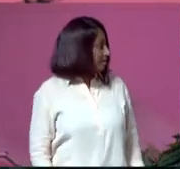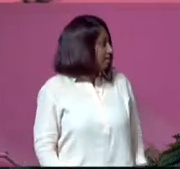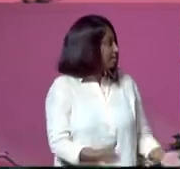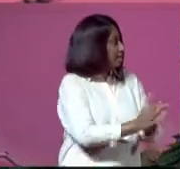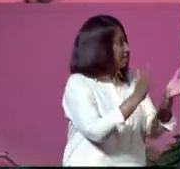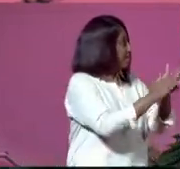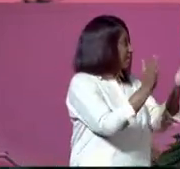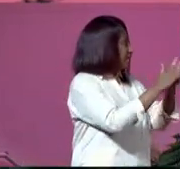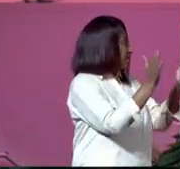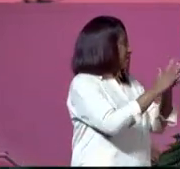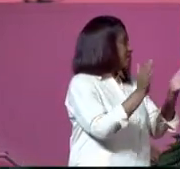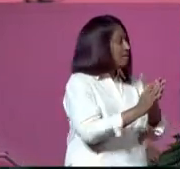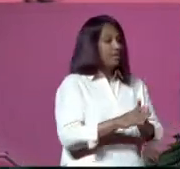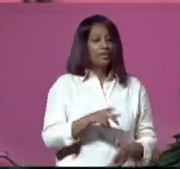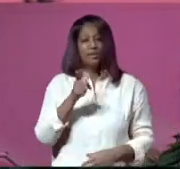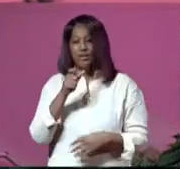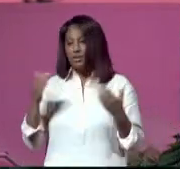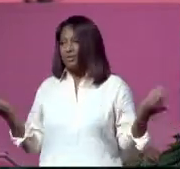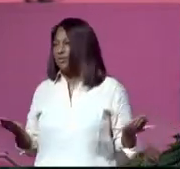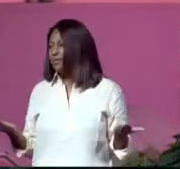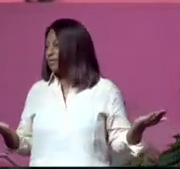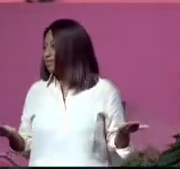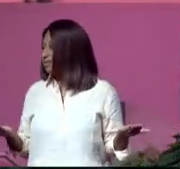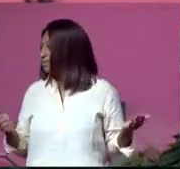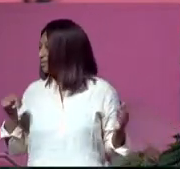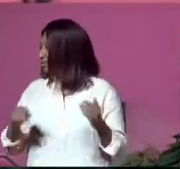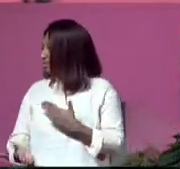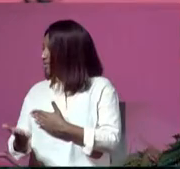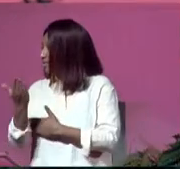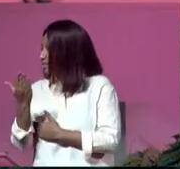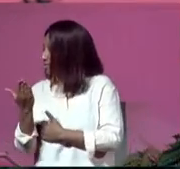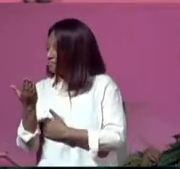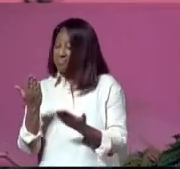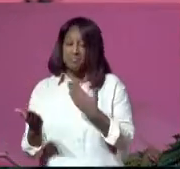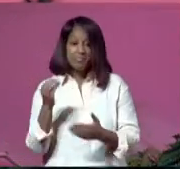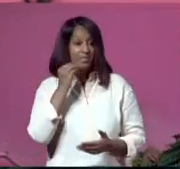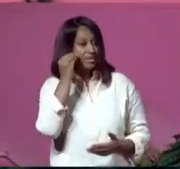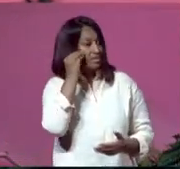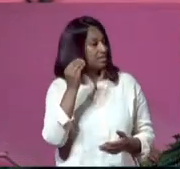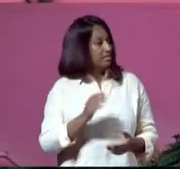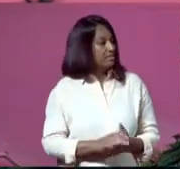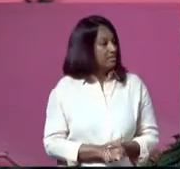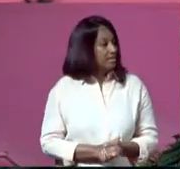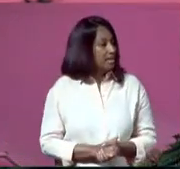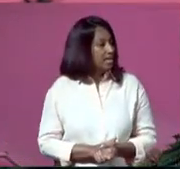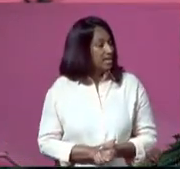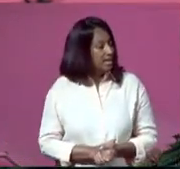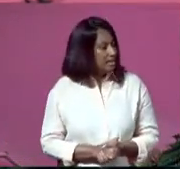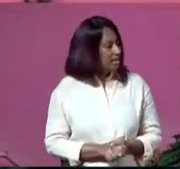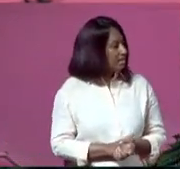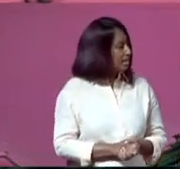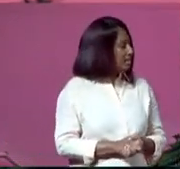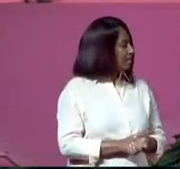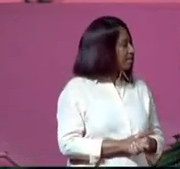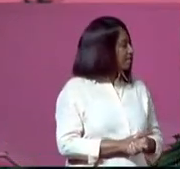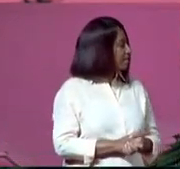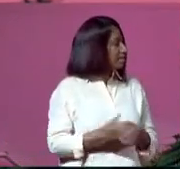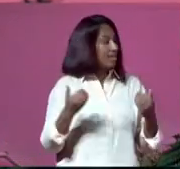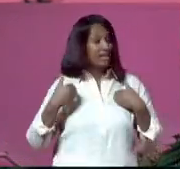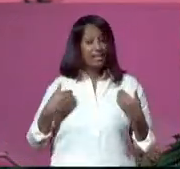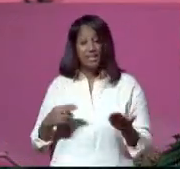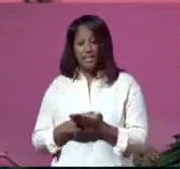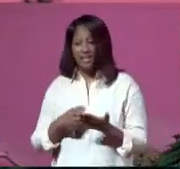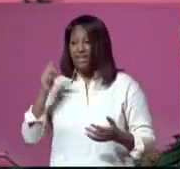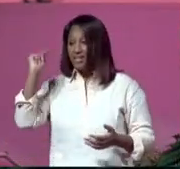Okay. Is there anybody other than me in here this morning or even at home? Anybody other than me have the honest